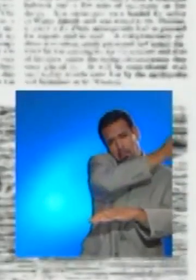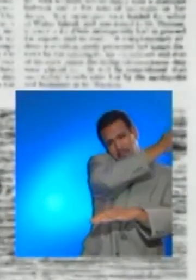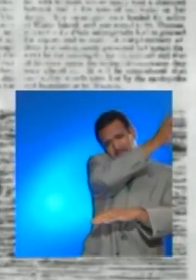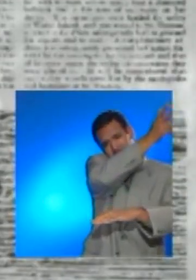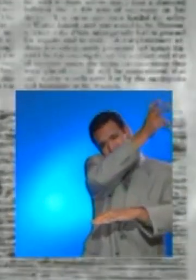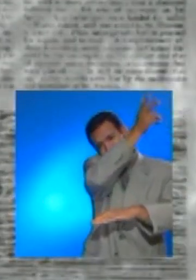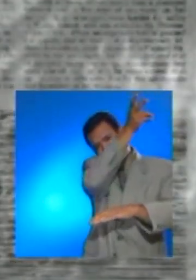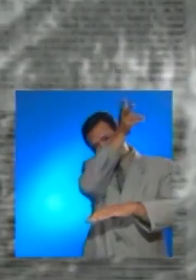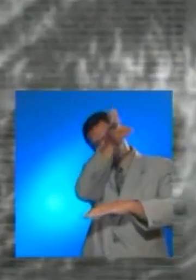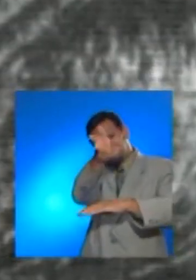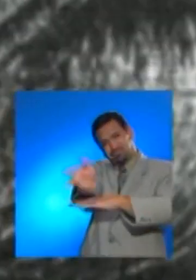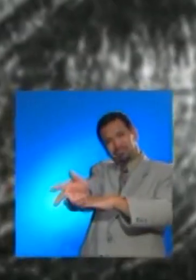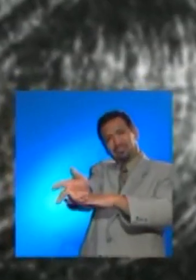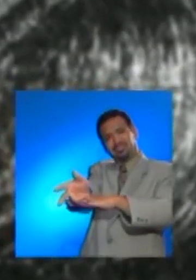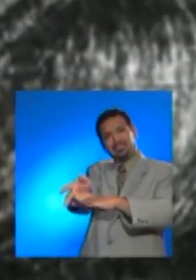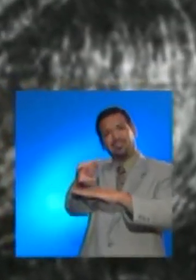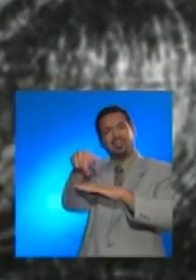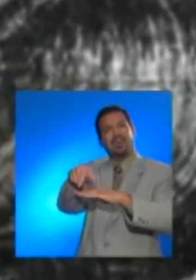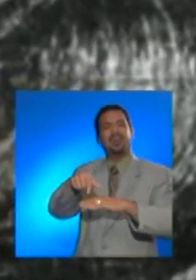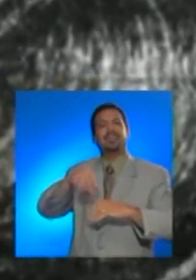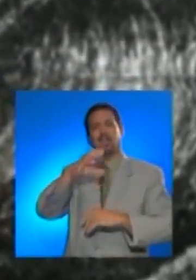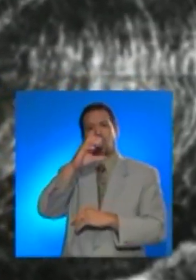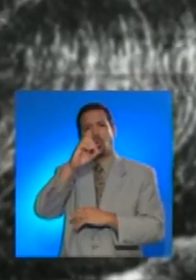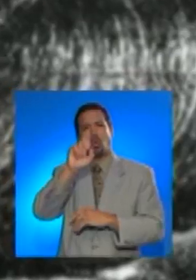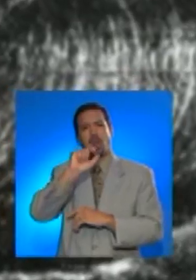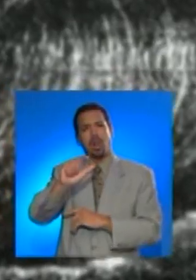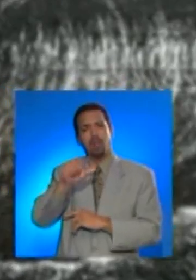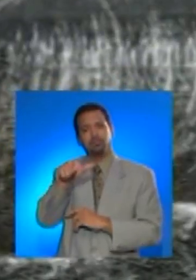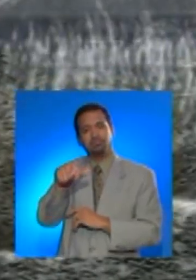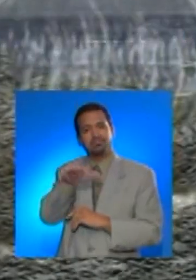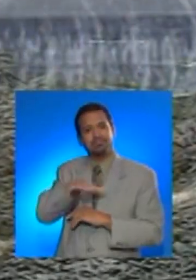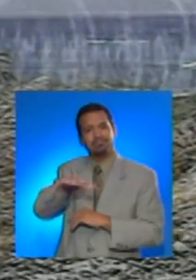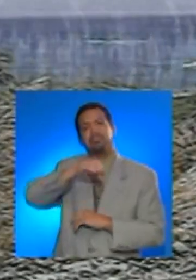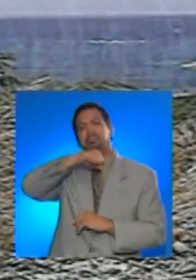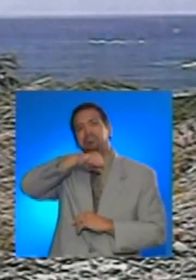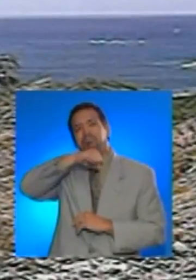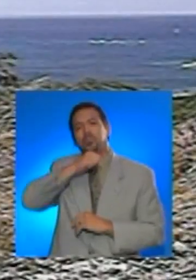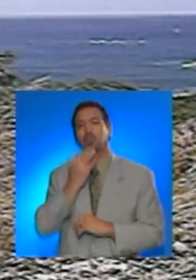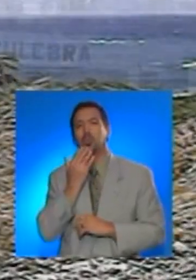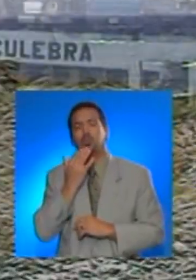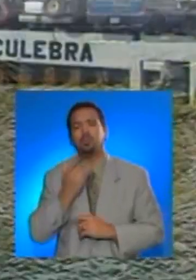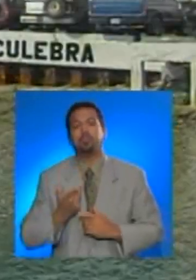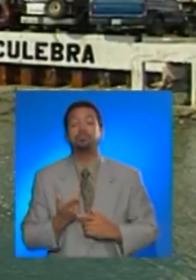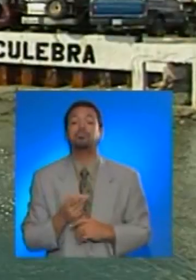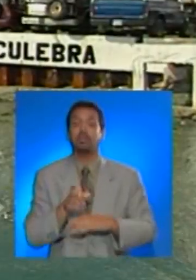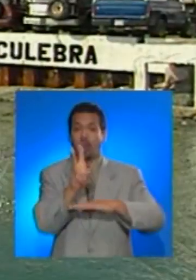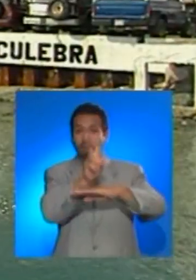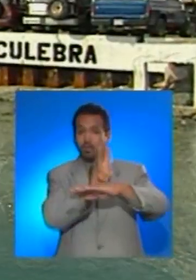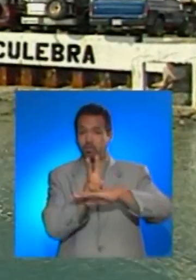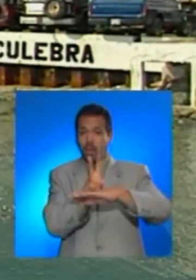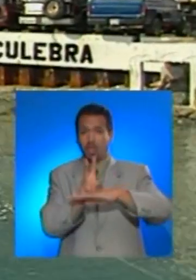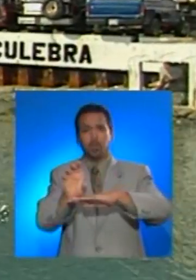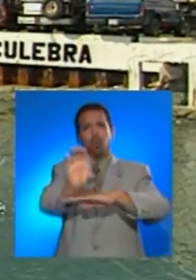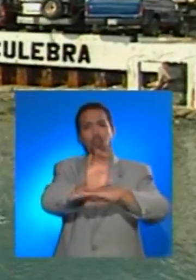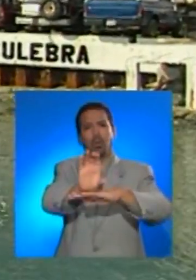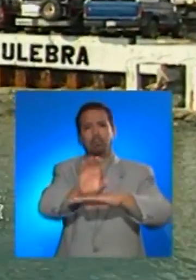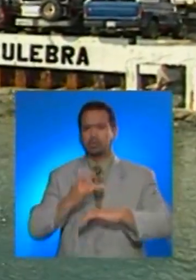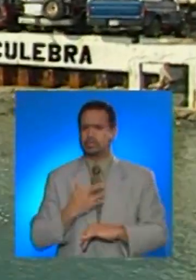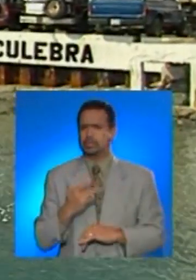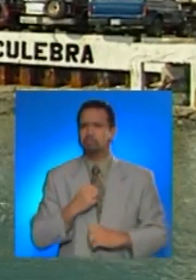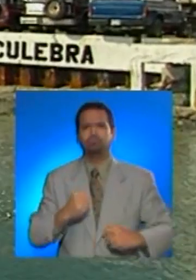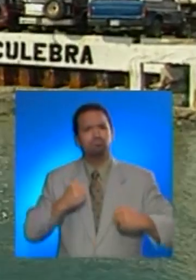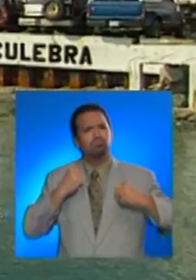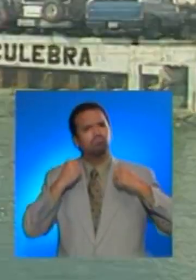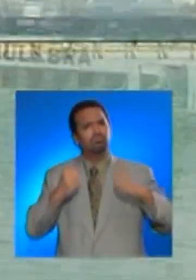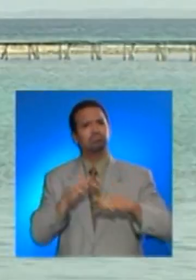once again, the vessel was stranded on top of a coral reef. The quake was also felt strongly by residents of Vieques and